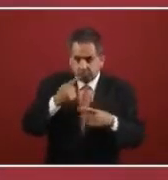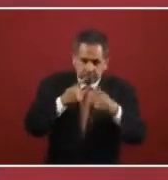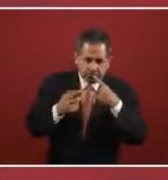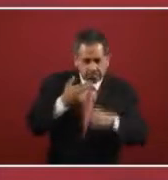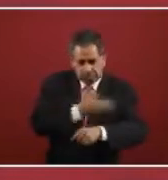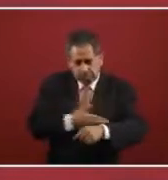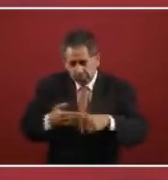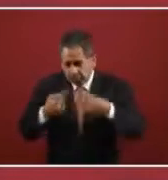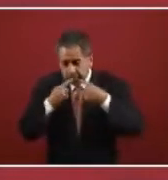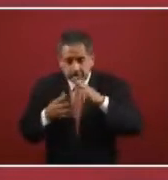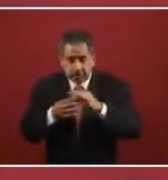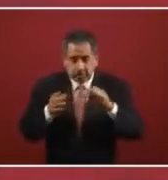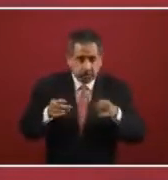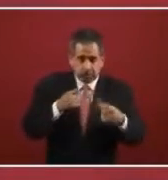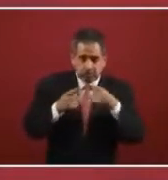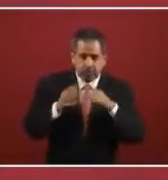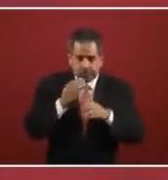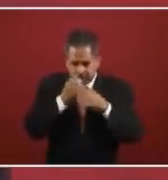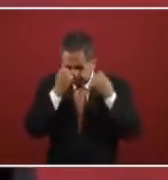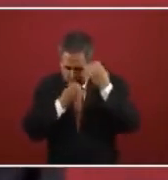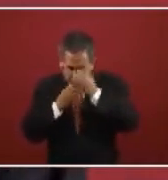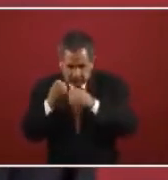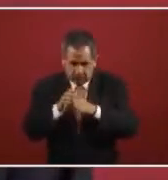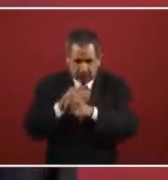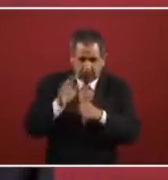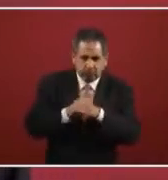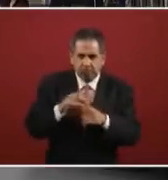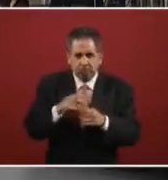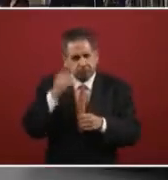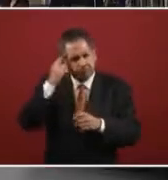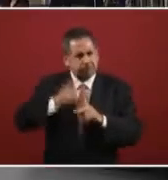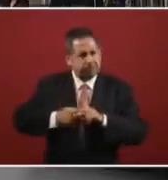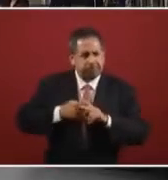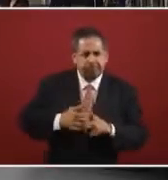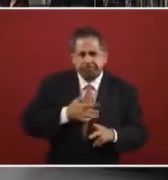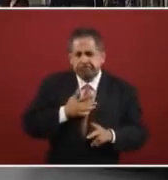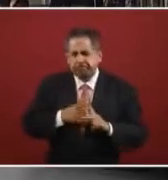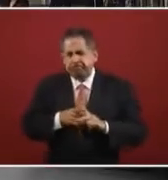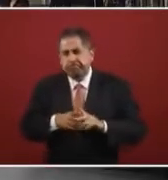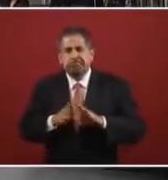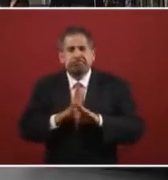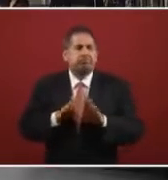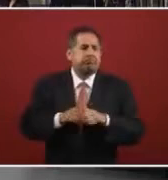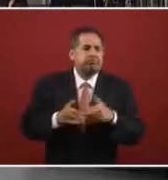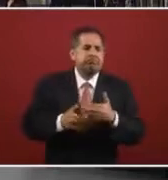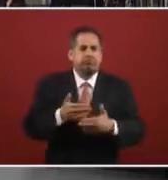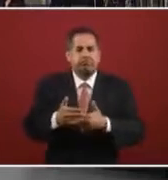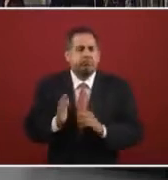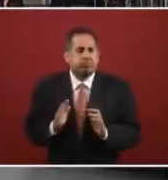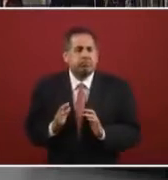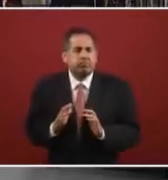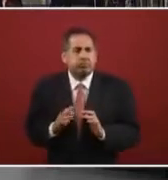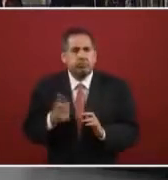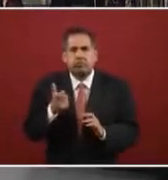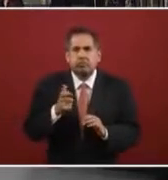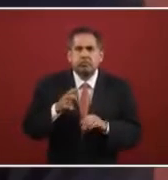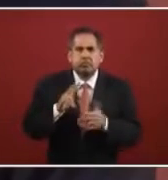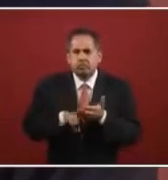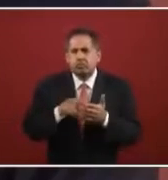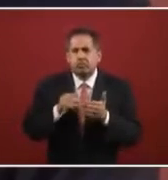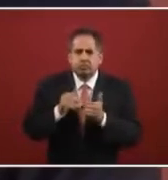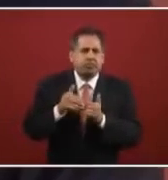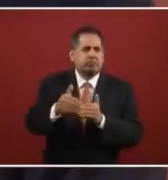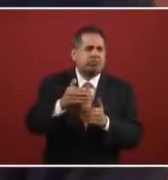precisamente haciendo análisis, so we're doing proyecciones an analysis and sobre projections crecimiento,